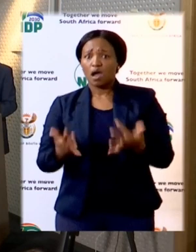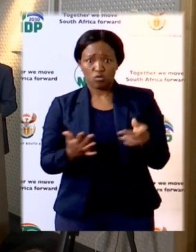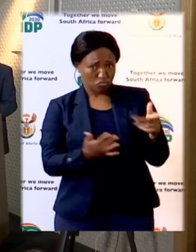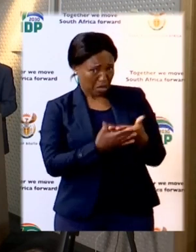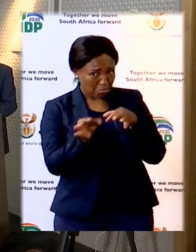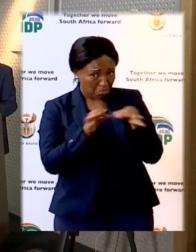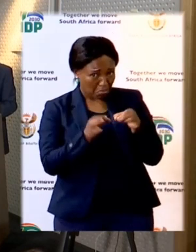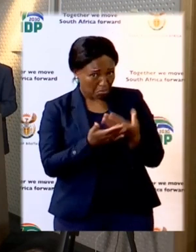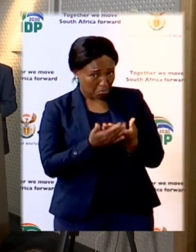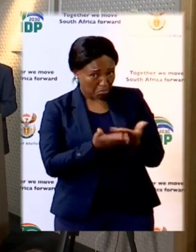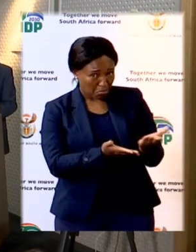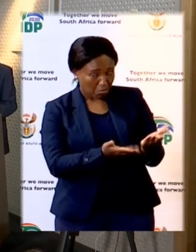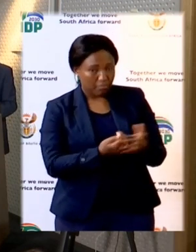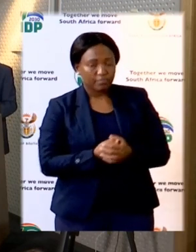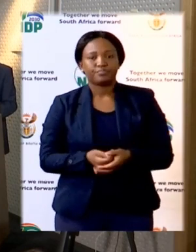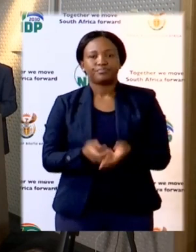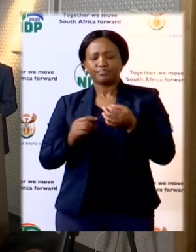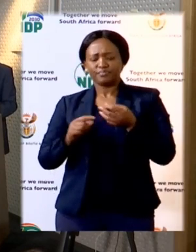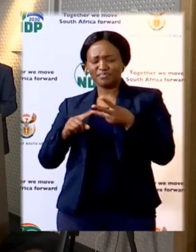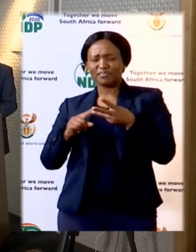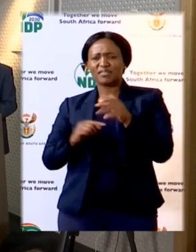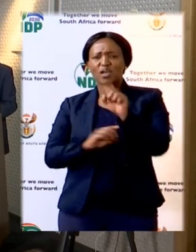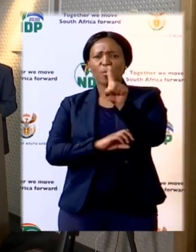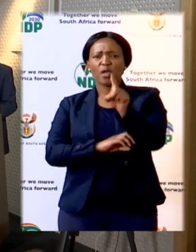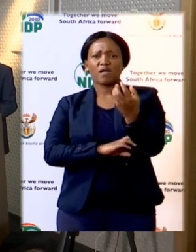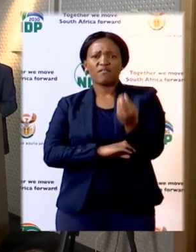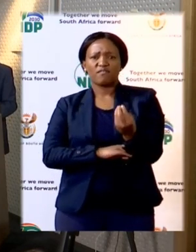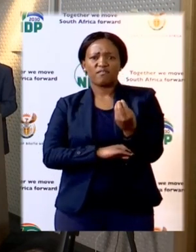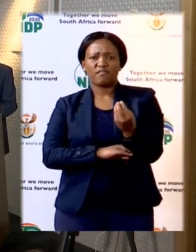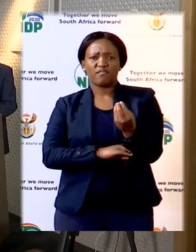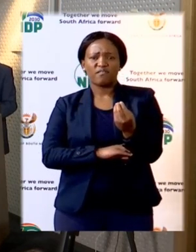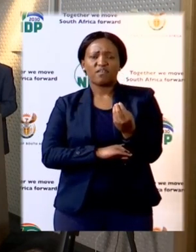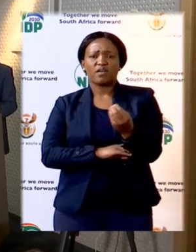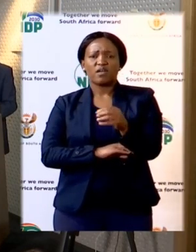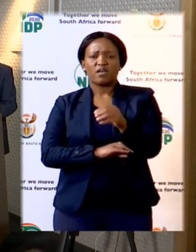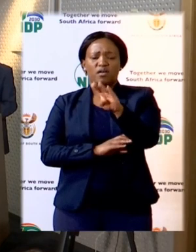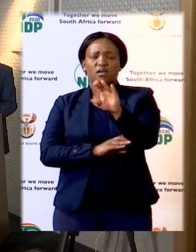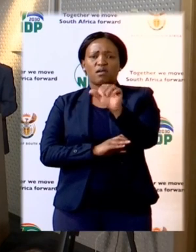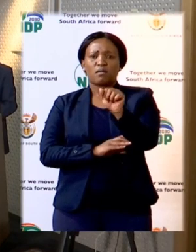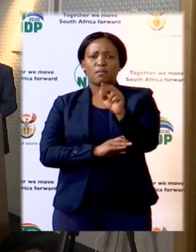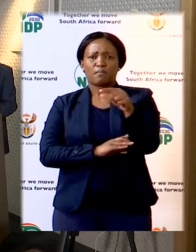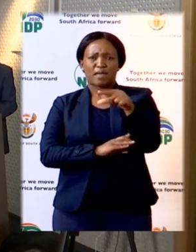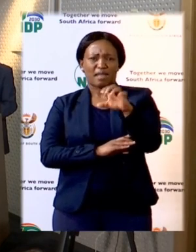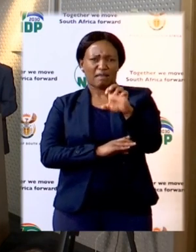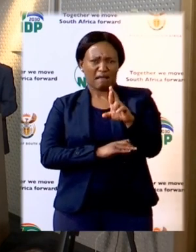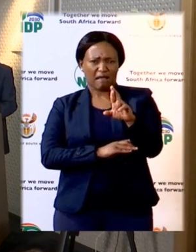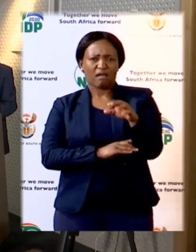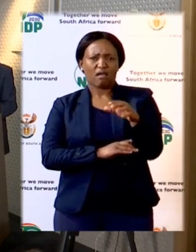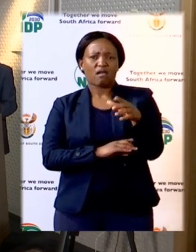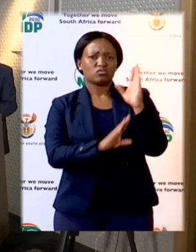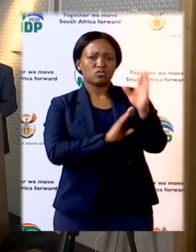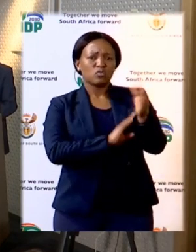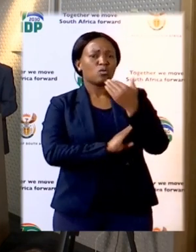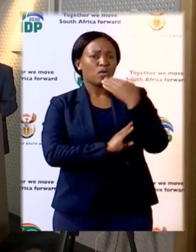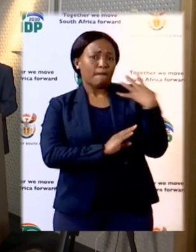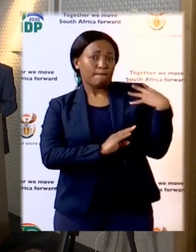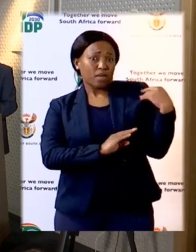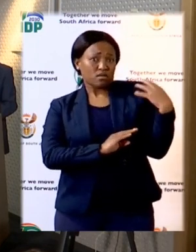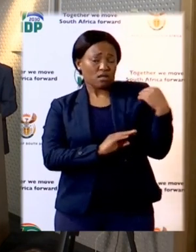them? Then there is a question from Vickers Berger from Netwerk 24 to the Minister of